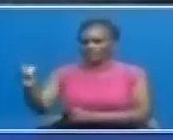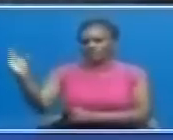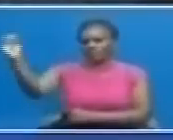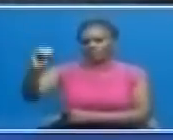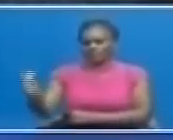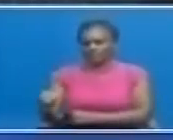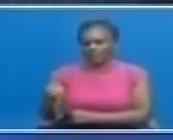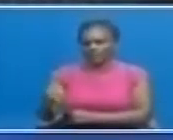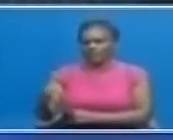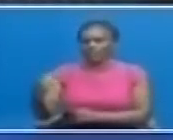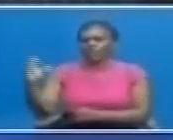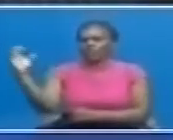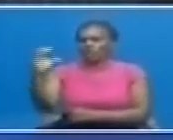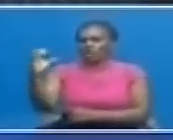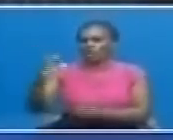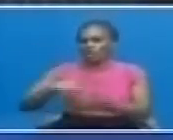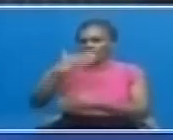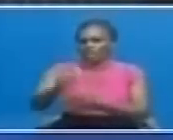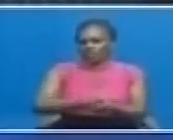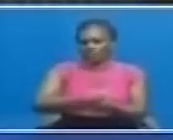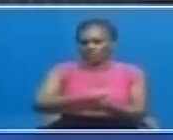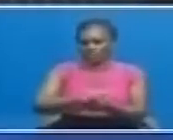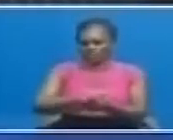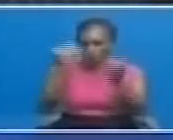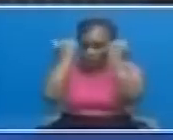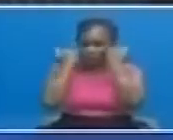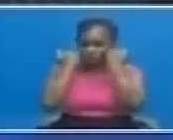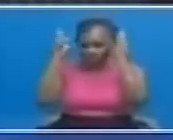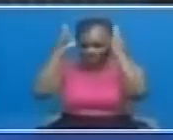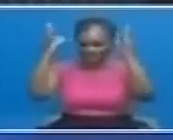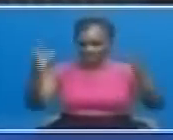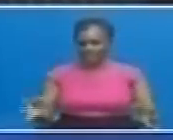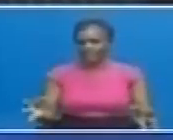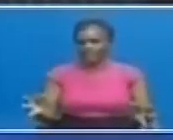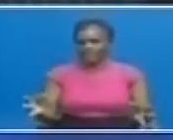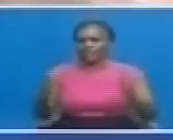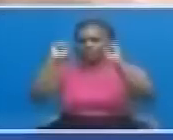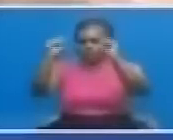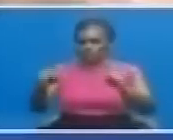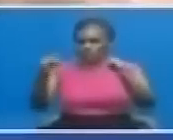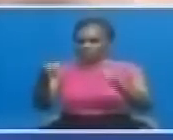50-60%. The courts will on Friday next week make a ruling on whether or not the teachers' strike